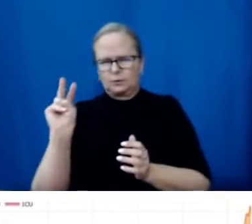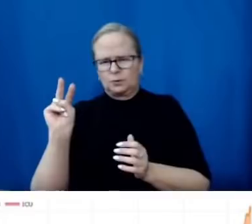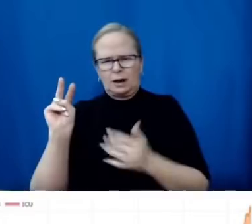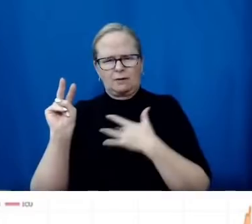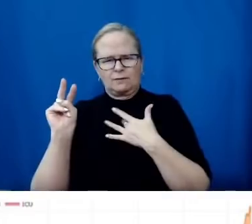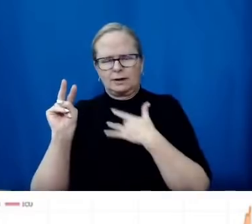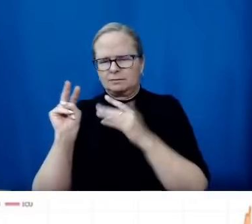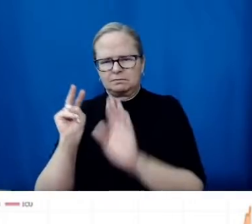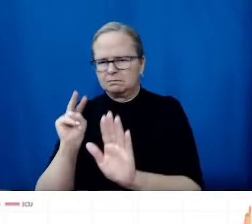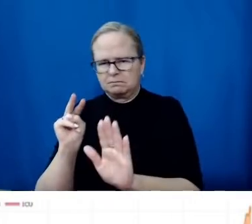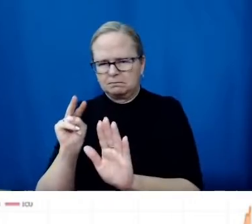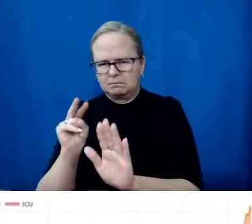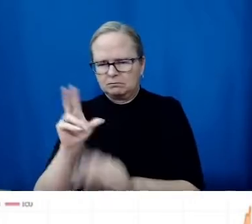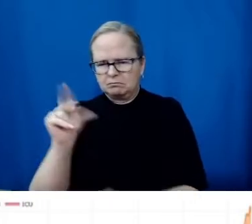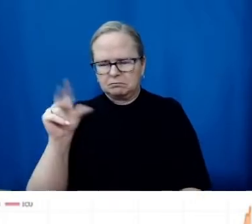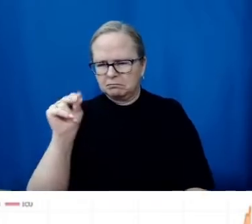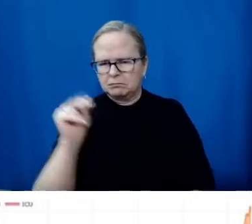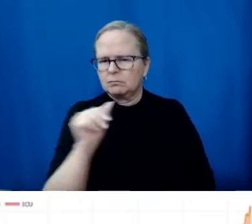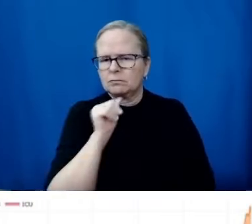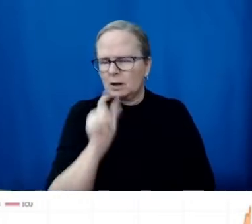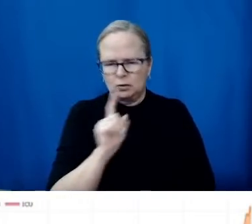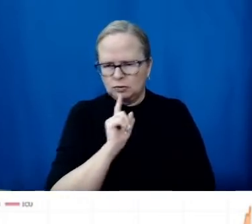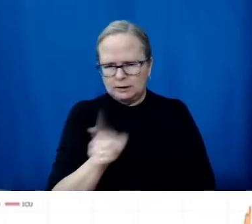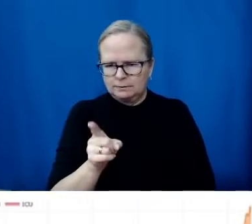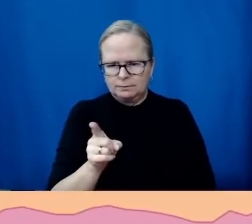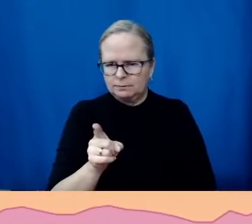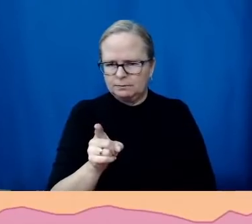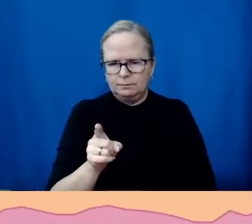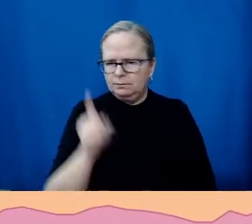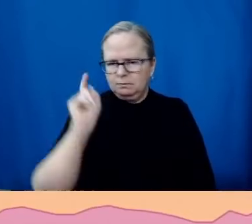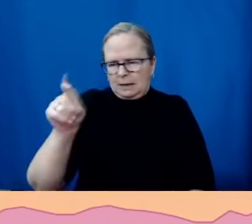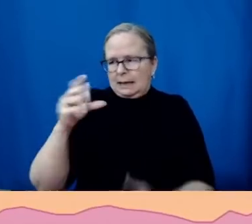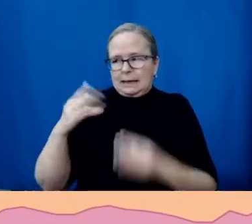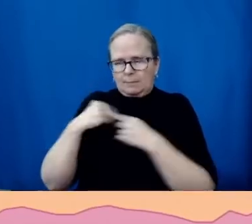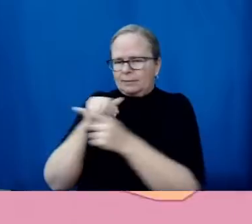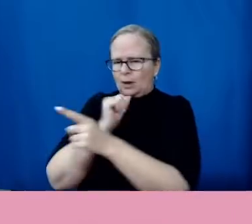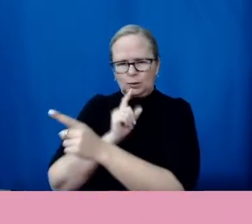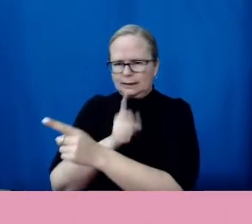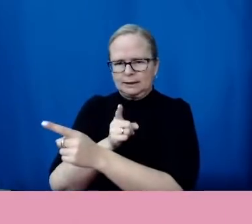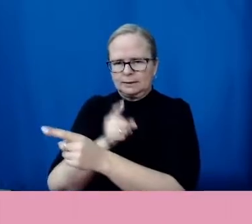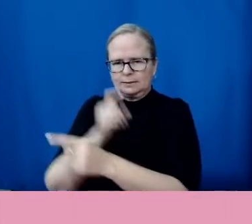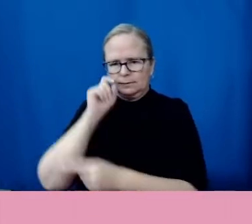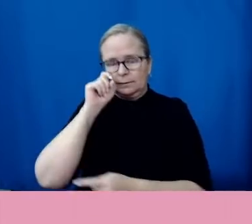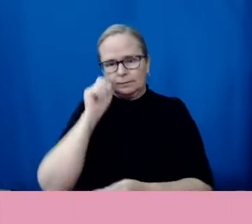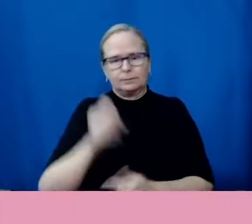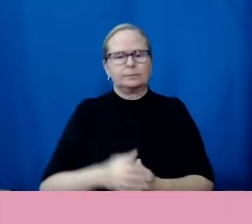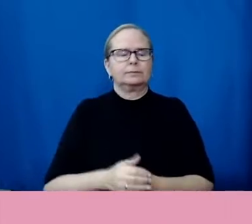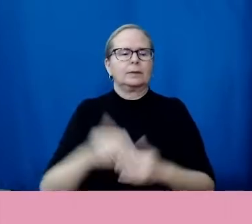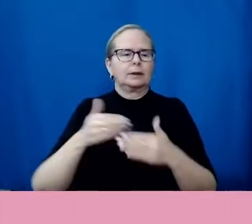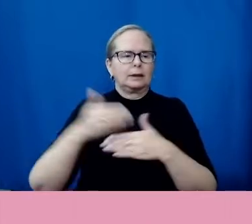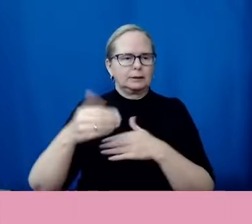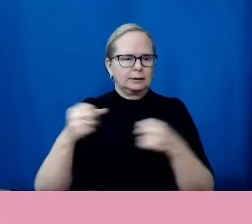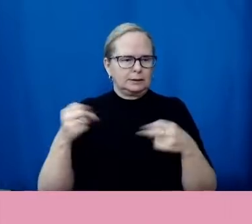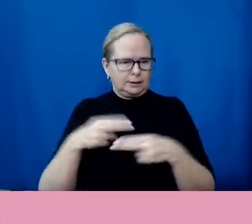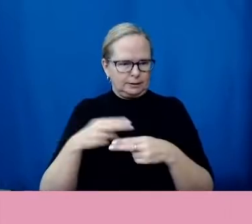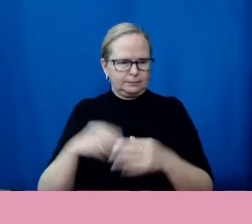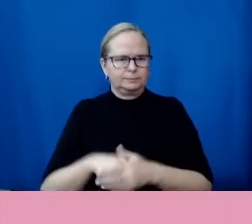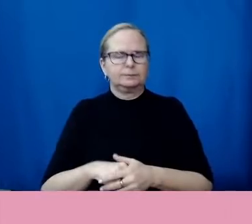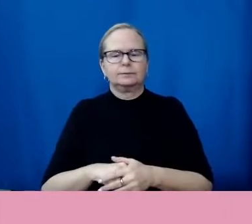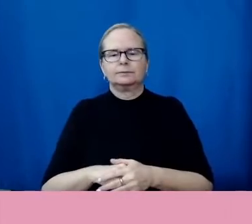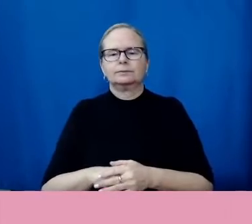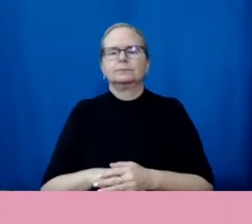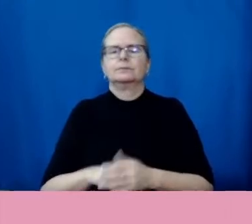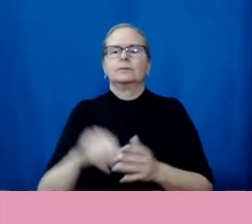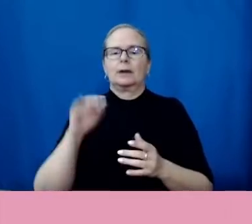not real. We just got to accept that it's not real. Next slide, please. And you can see on this slide that looks at